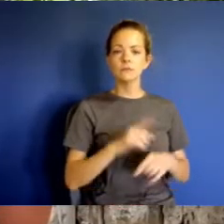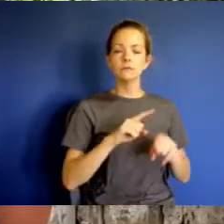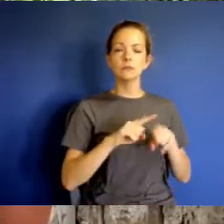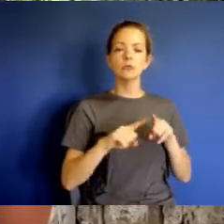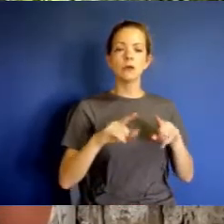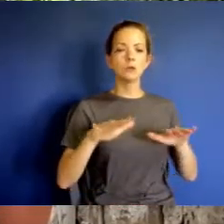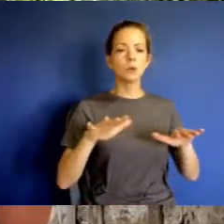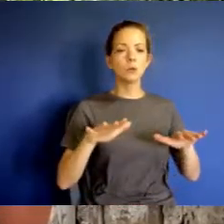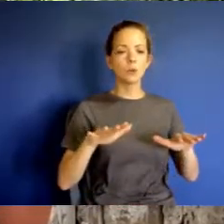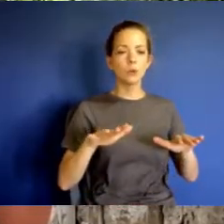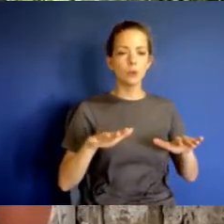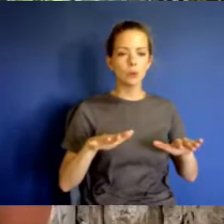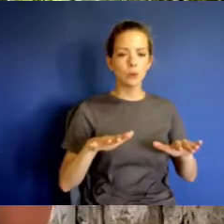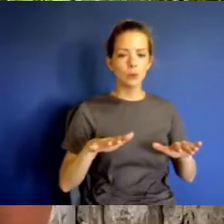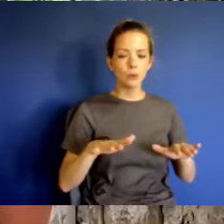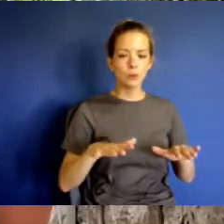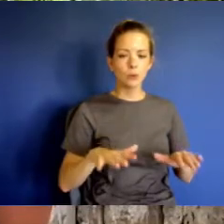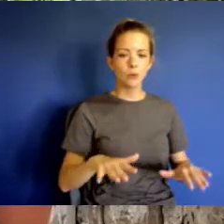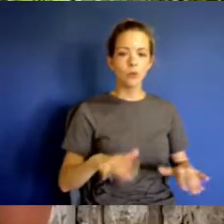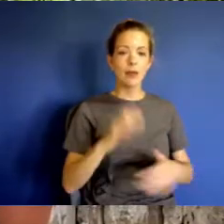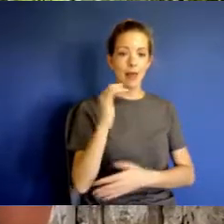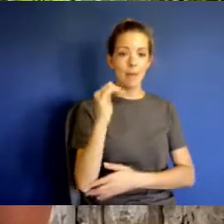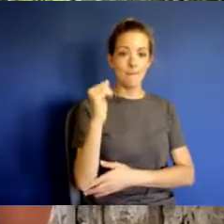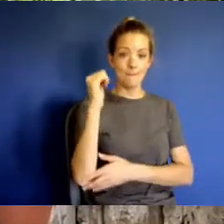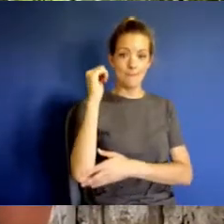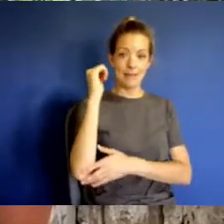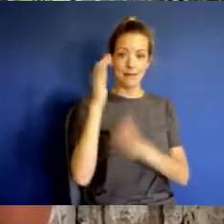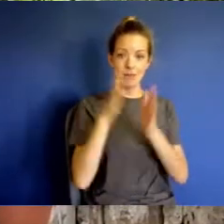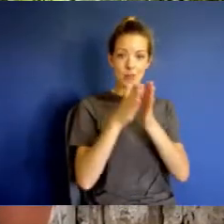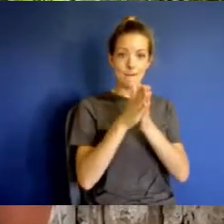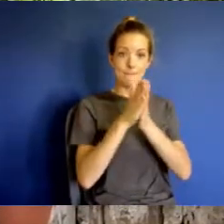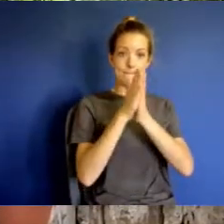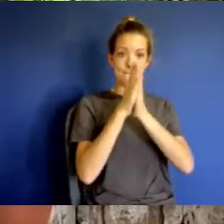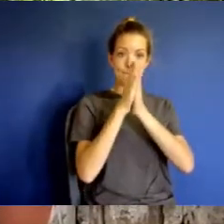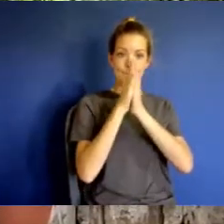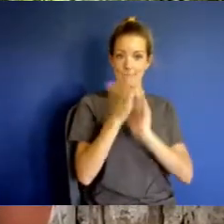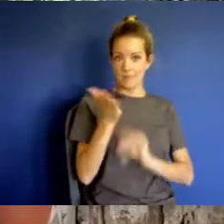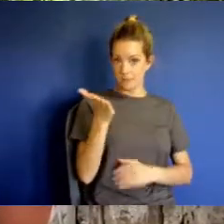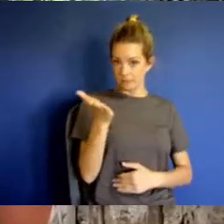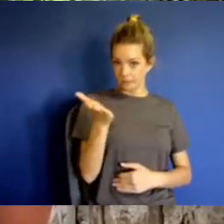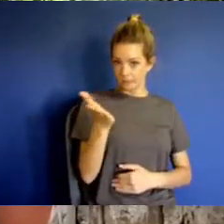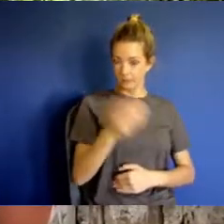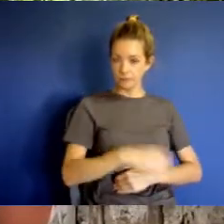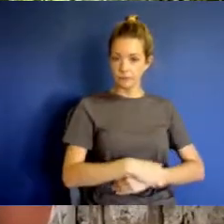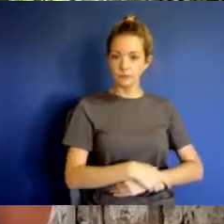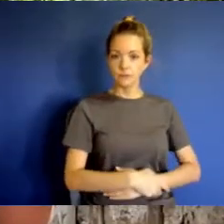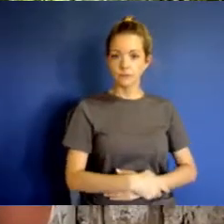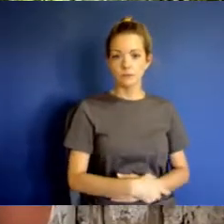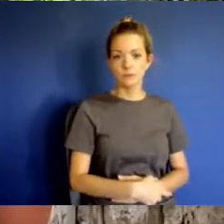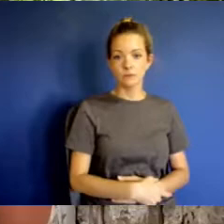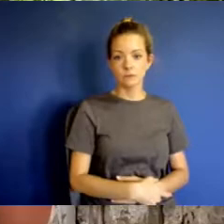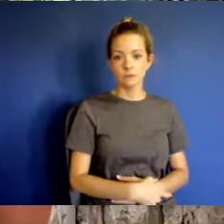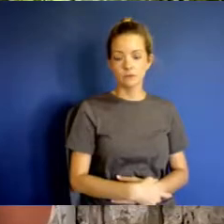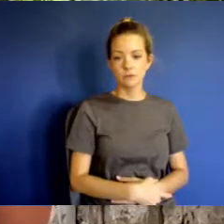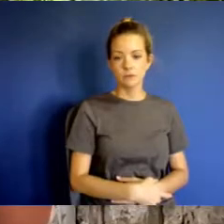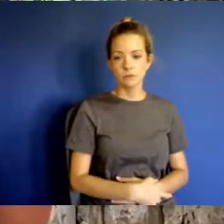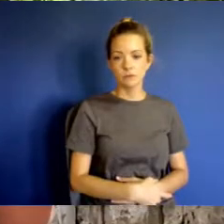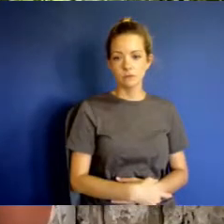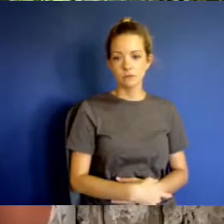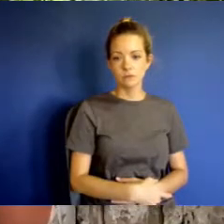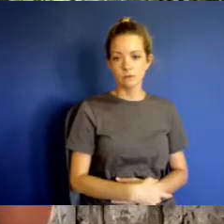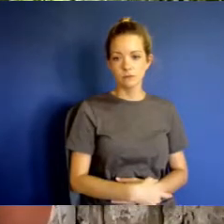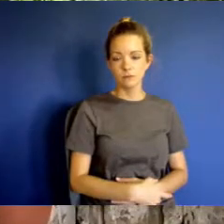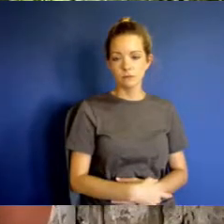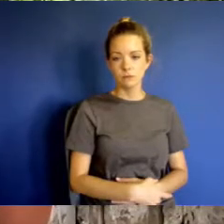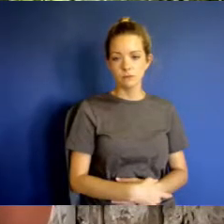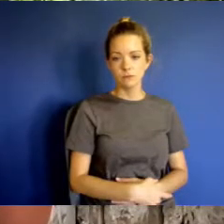Still sinking down into the mat. And then bend the elbows, bring the thumbs up and over the top. So